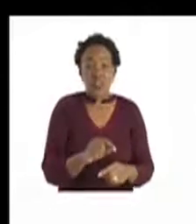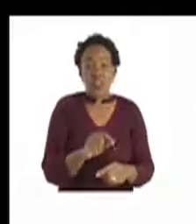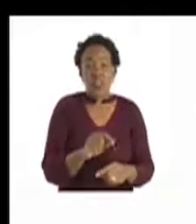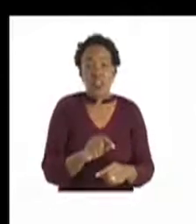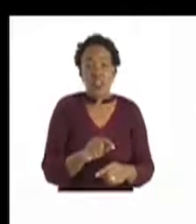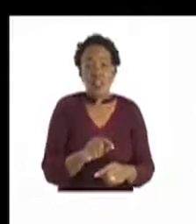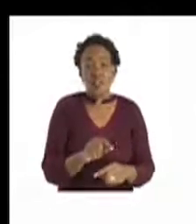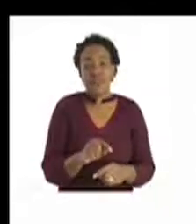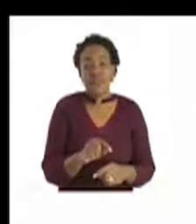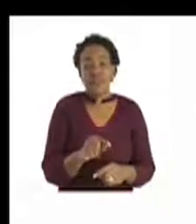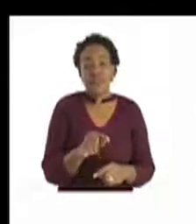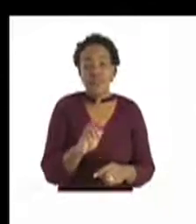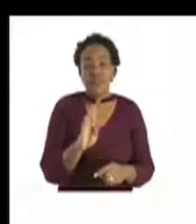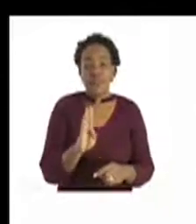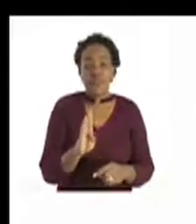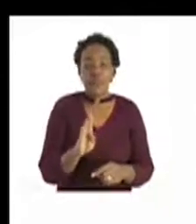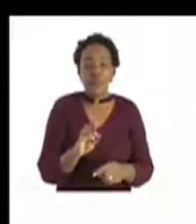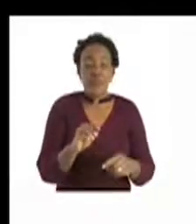B,